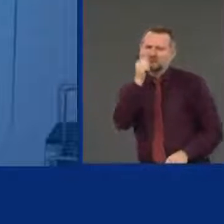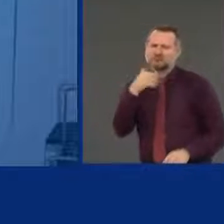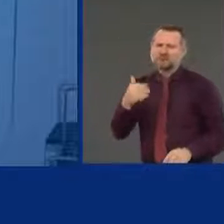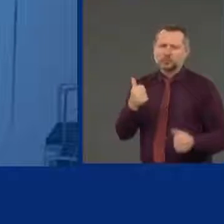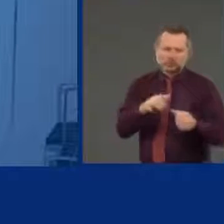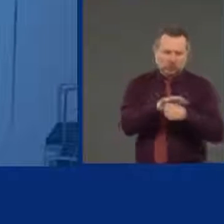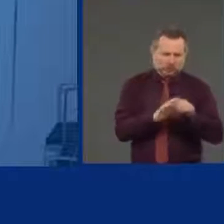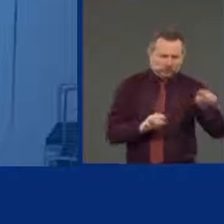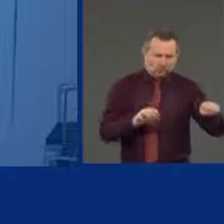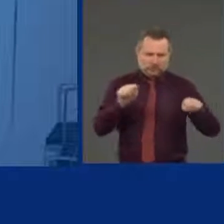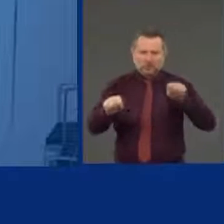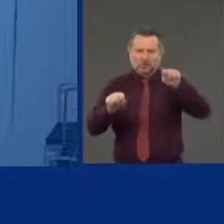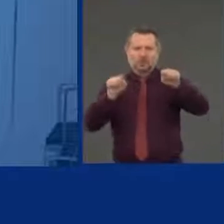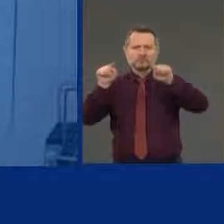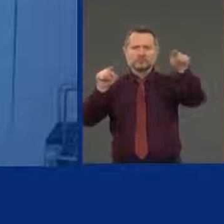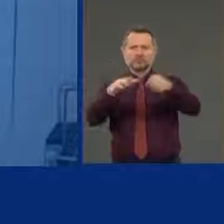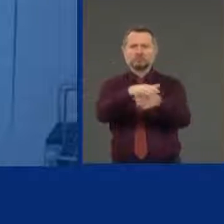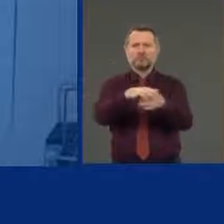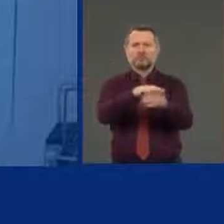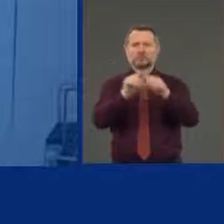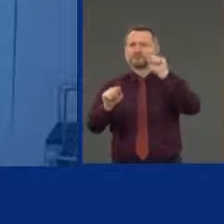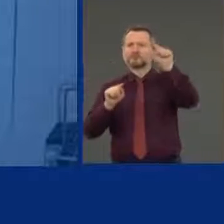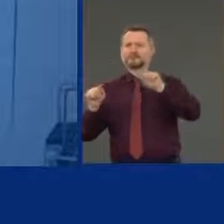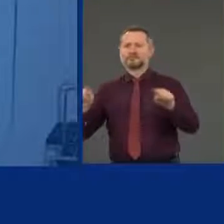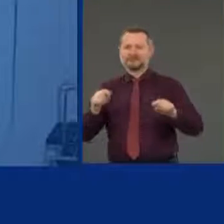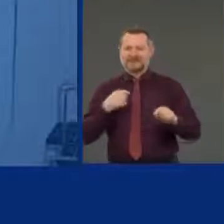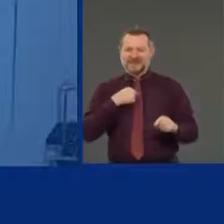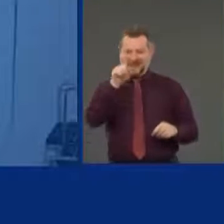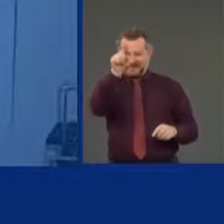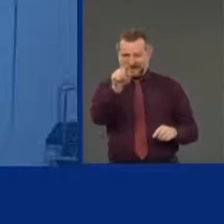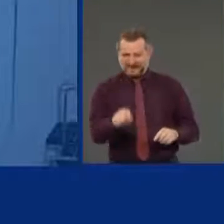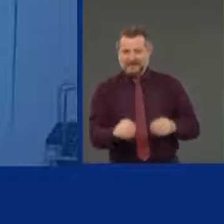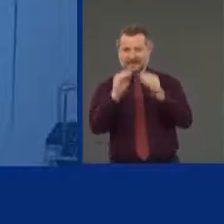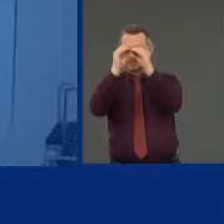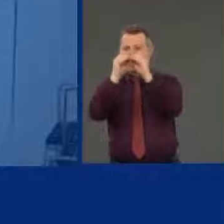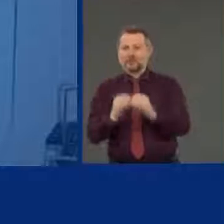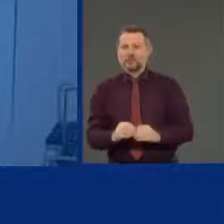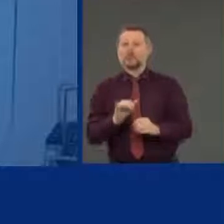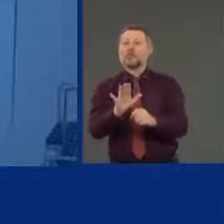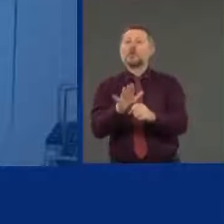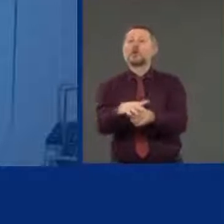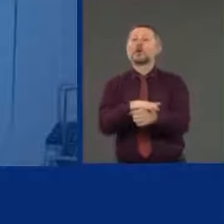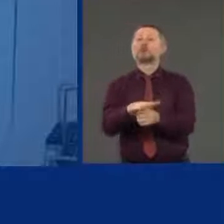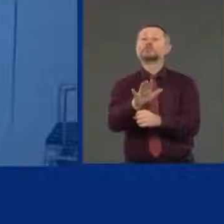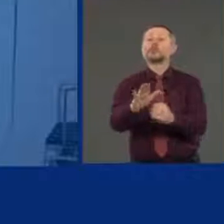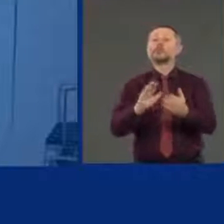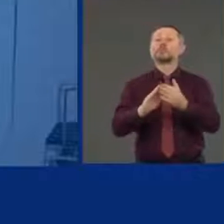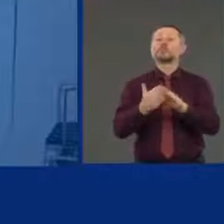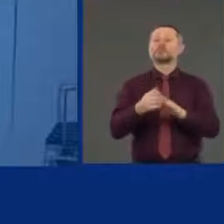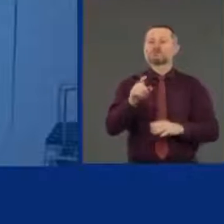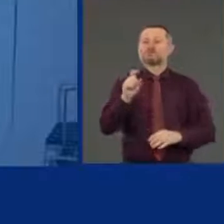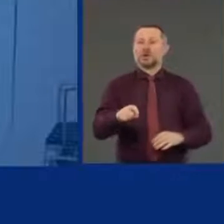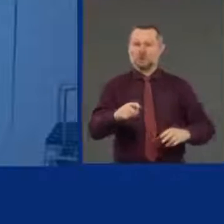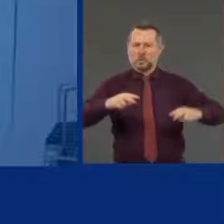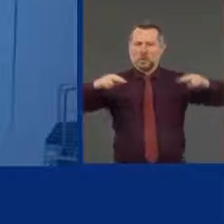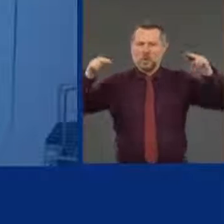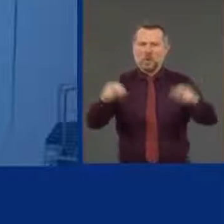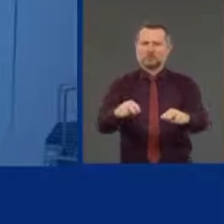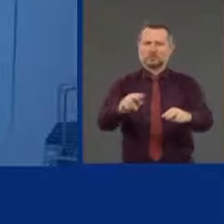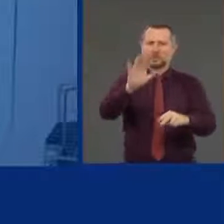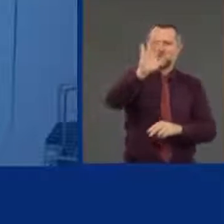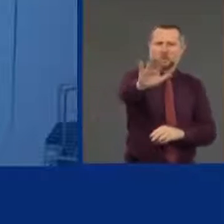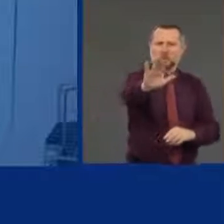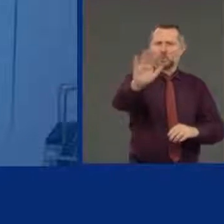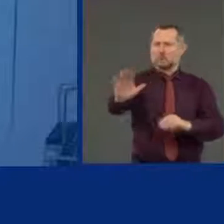also. And these are numbers that local communities should pay heed to.